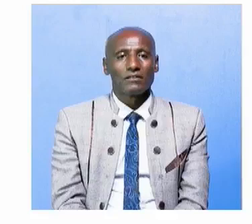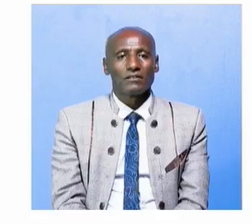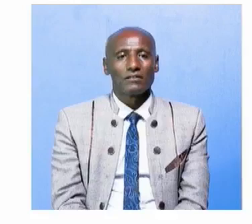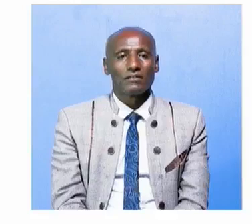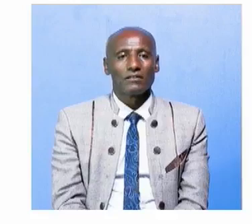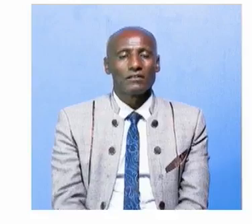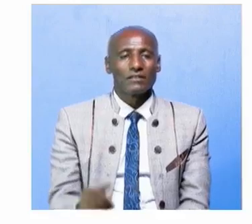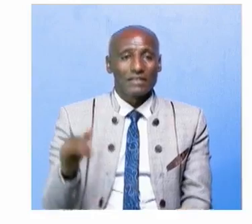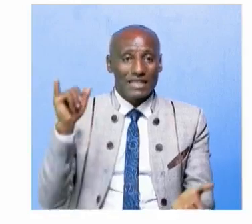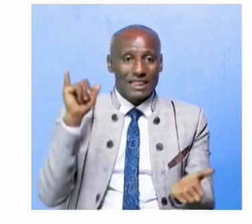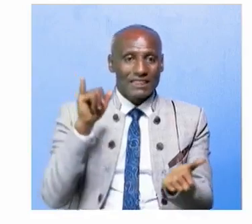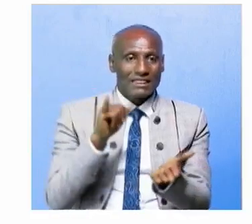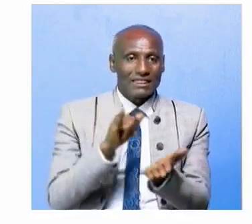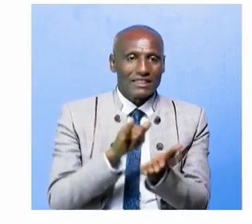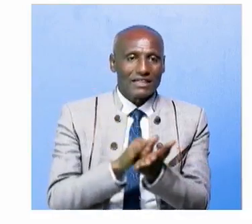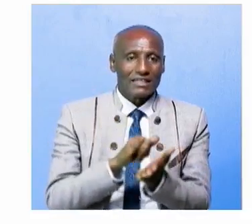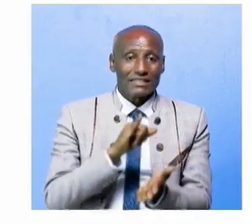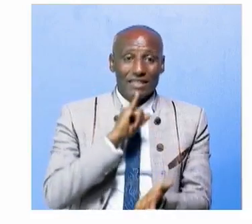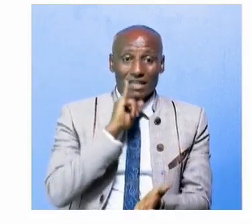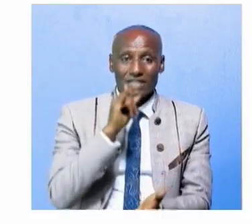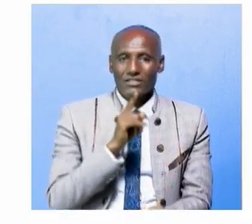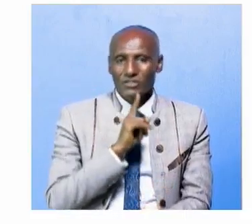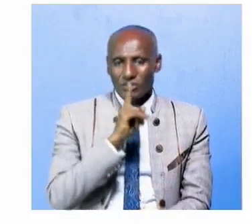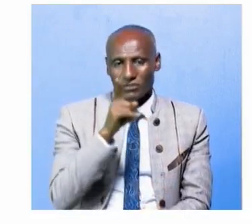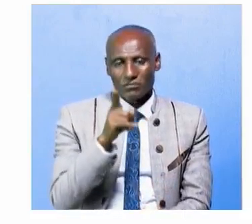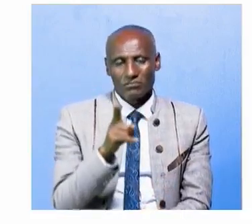Aster says, that's true.